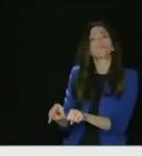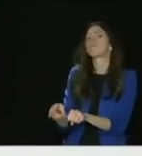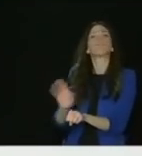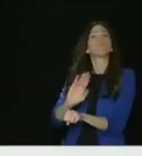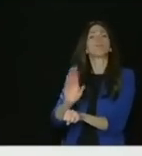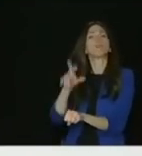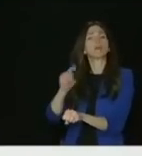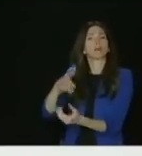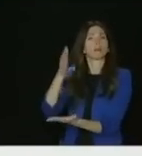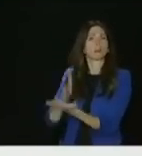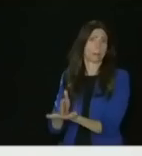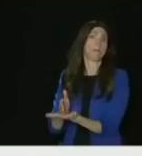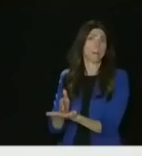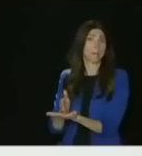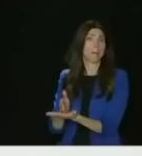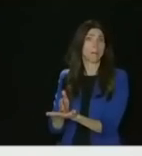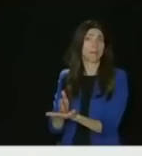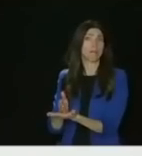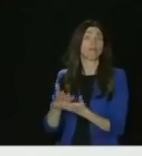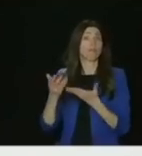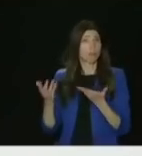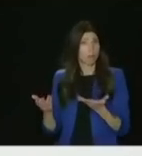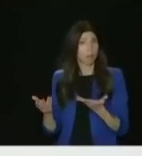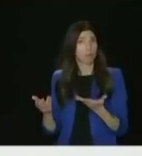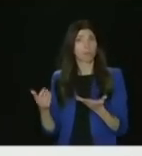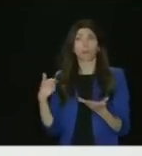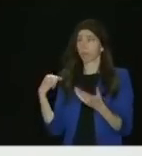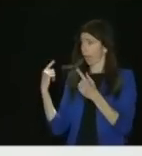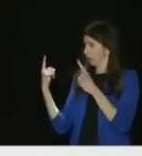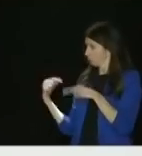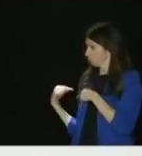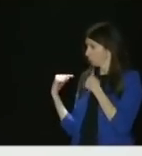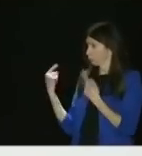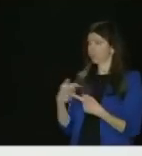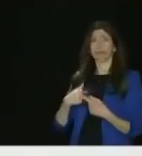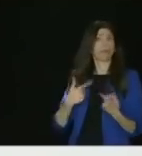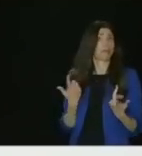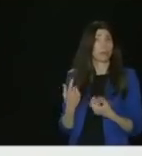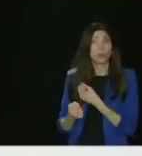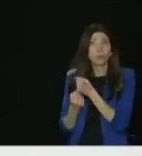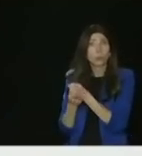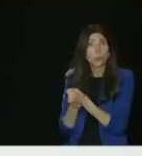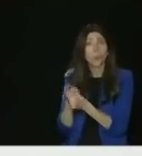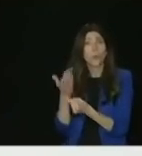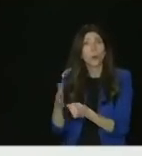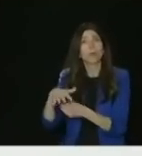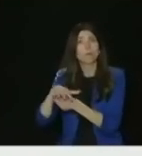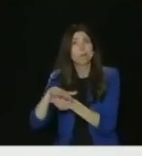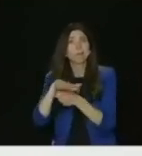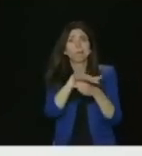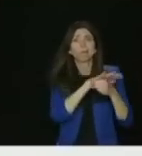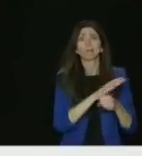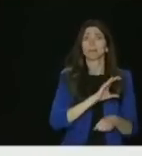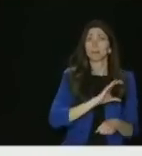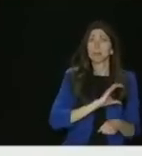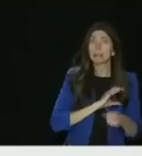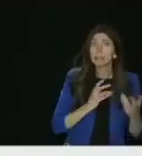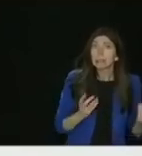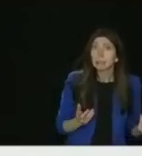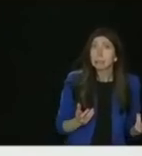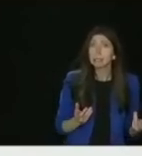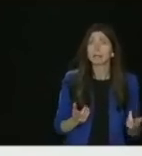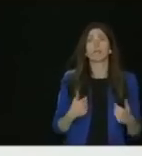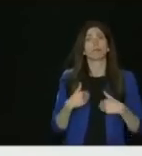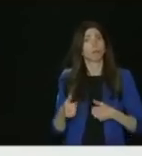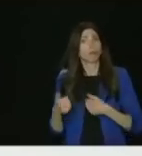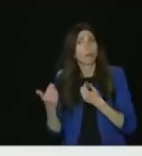step of the way, we have been there to support the police of jurisdiction. We've been there with